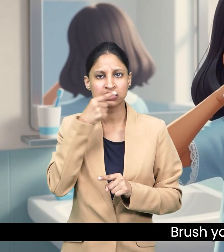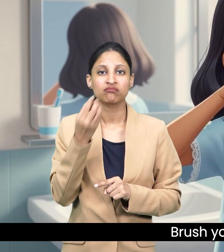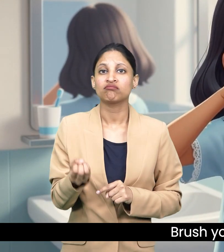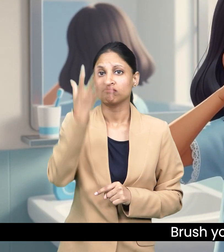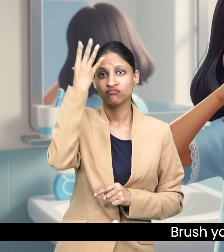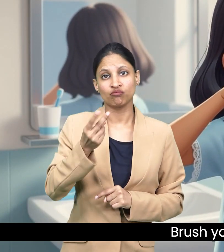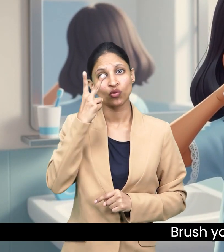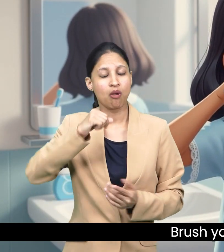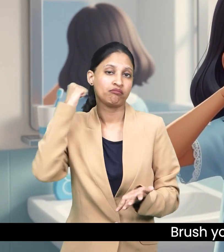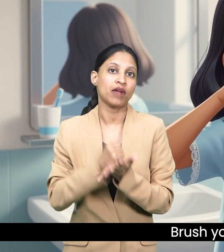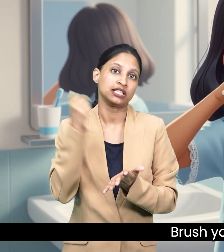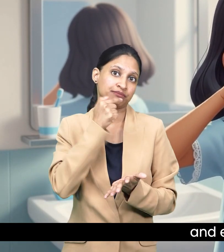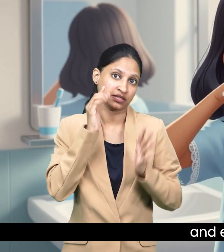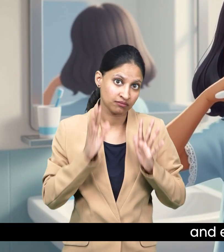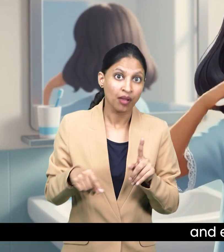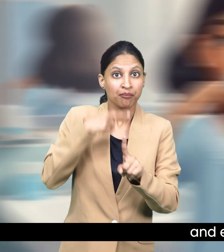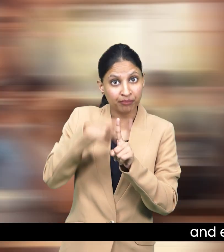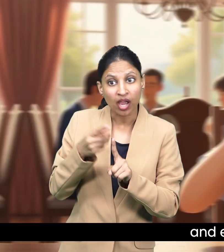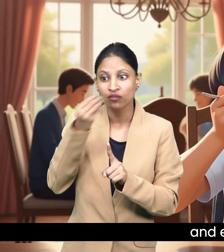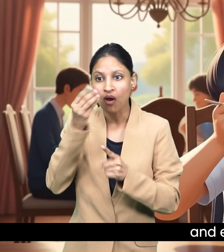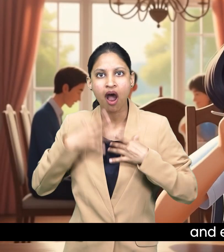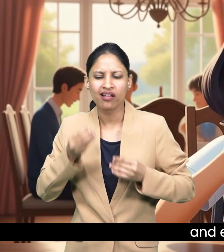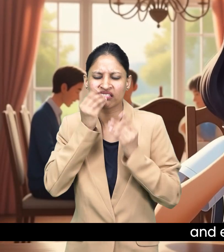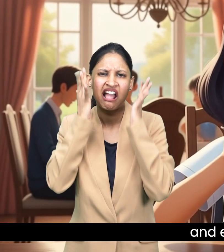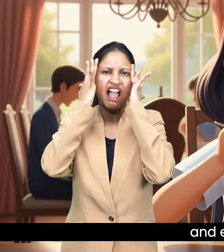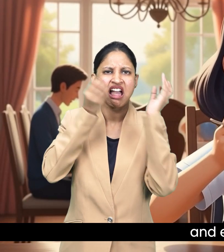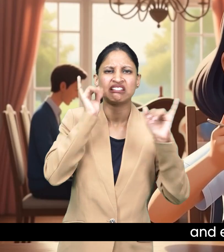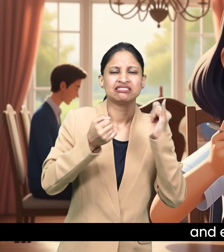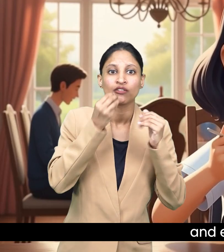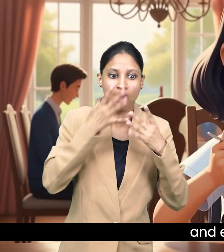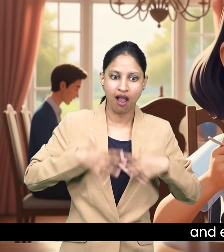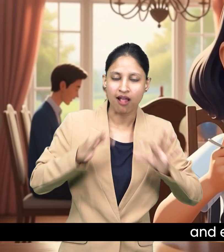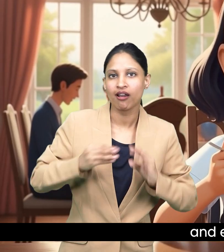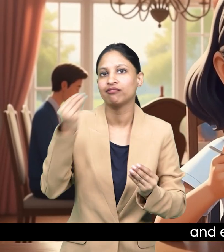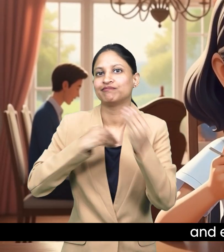Brush your teeth twice a day and eat a healthy diet.